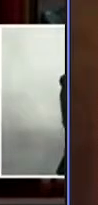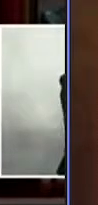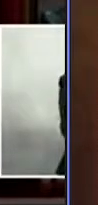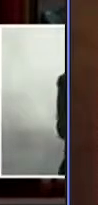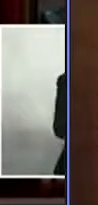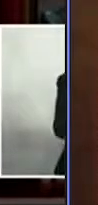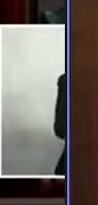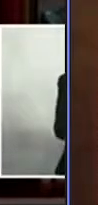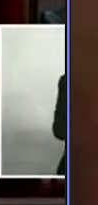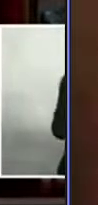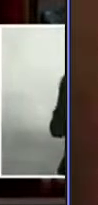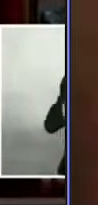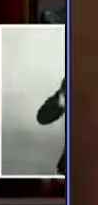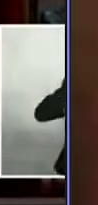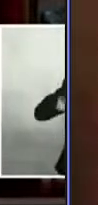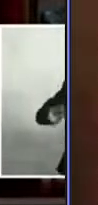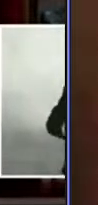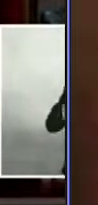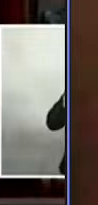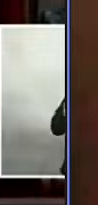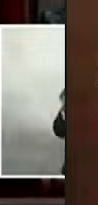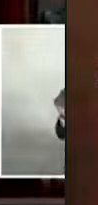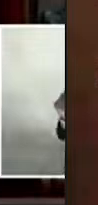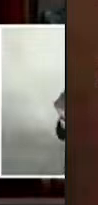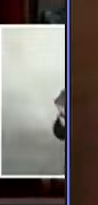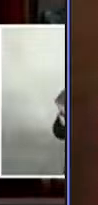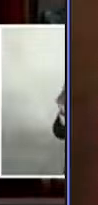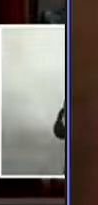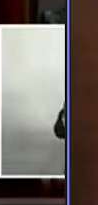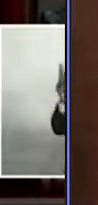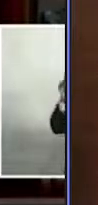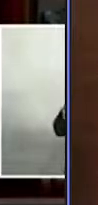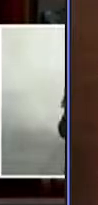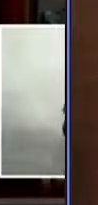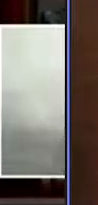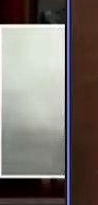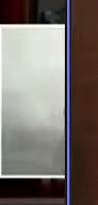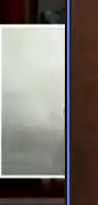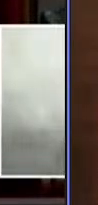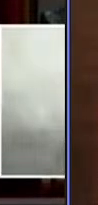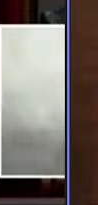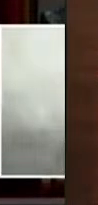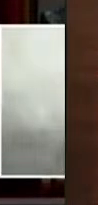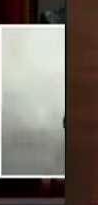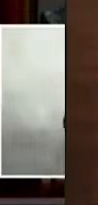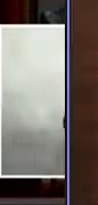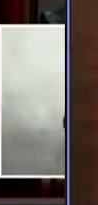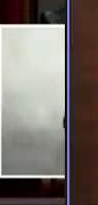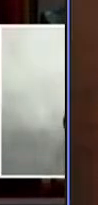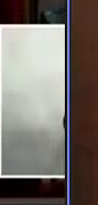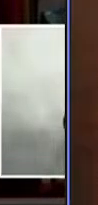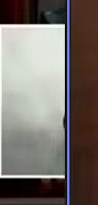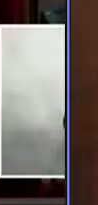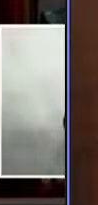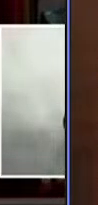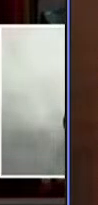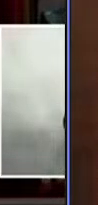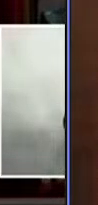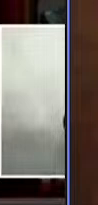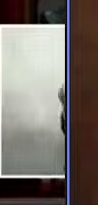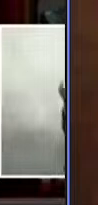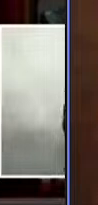effective collective effort on different fronts, amongst others, economic policy, safety and